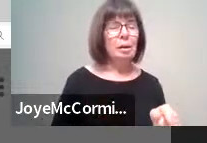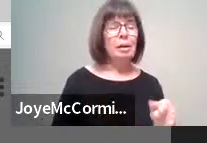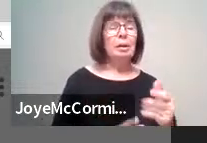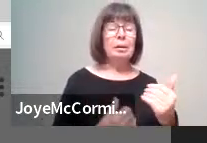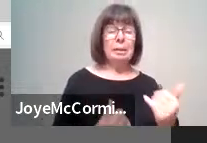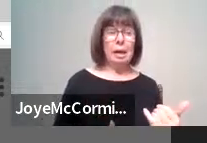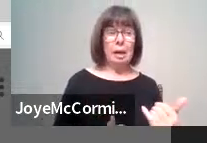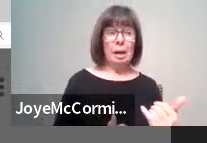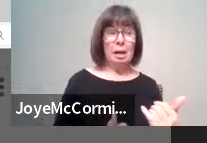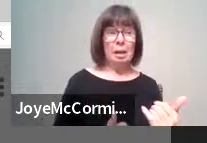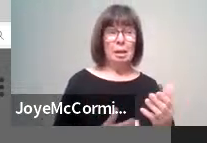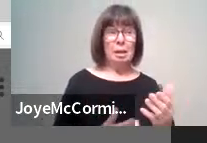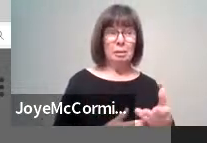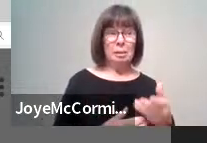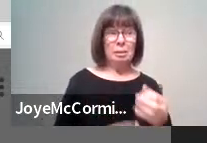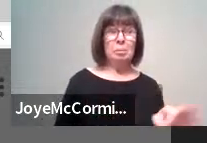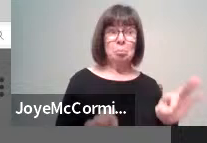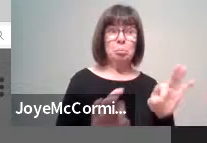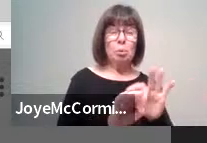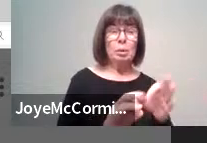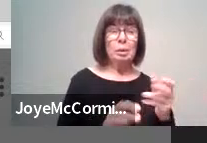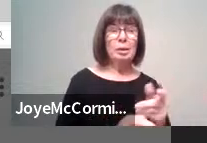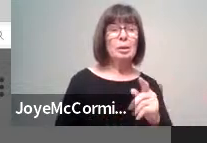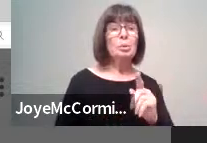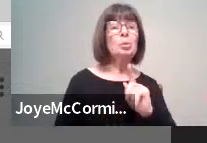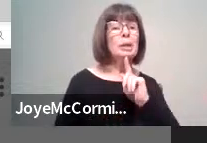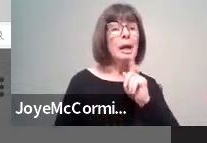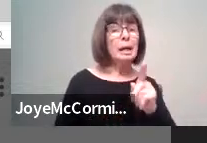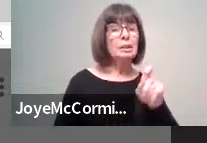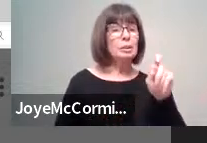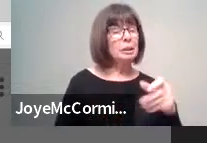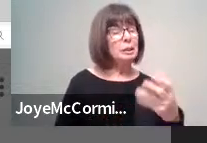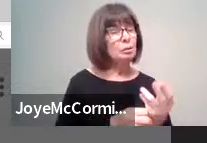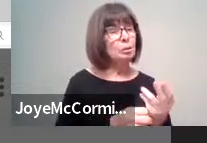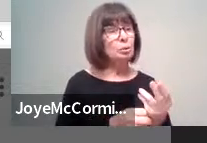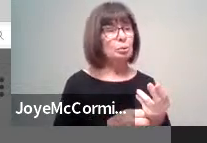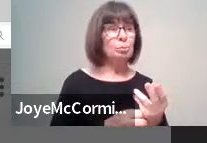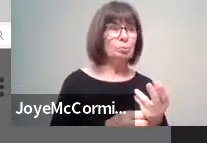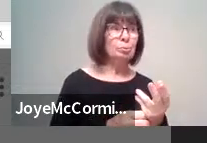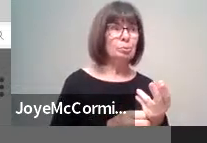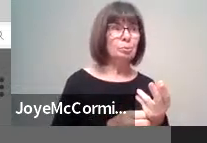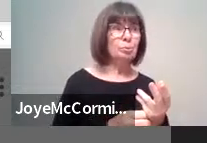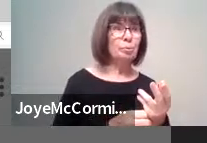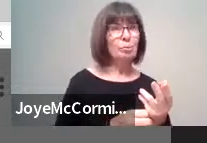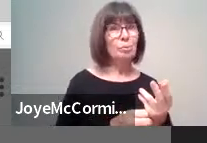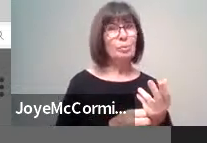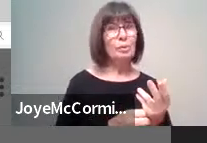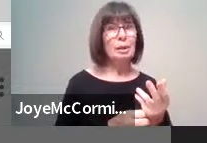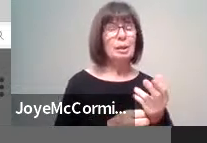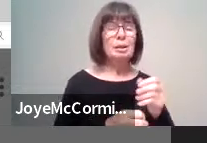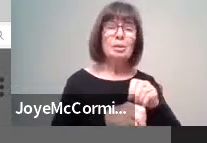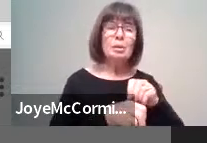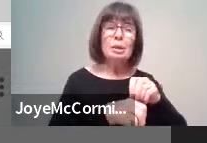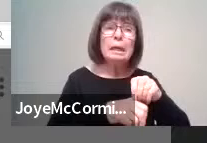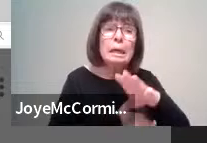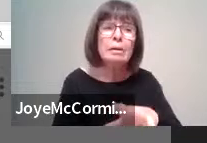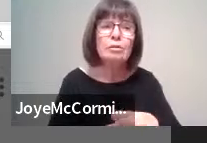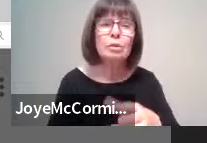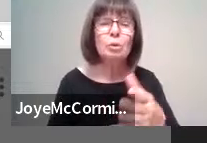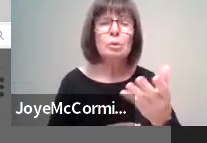we're at a kind of a crucial point where we actually need to leverage that authority or influence,